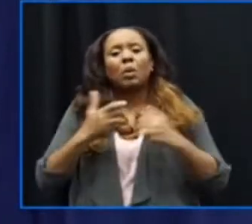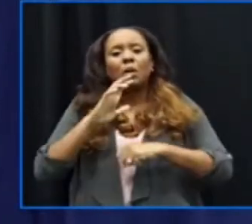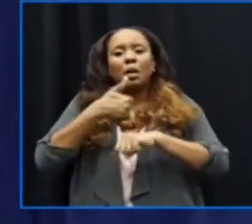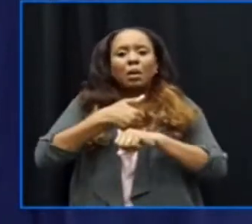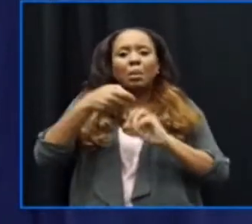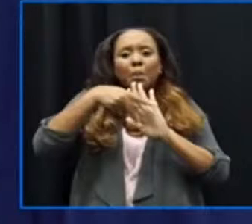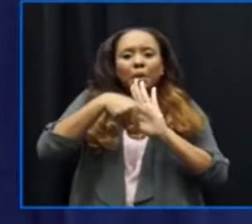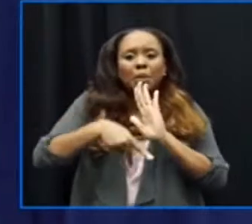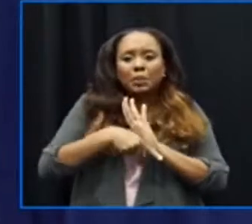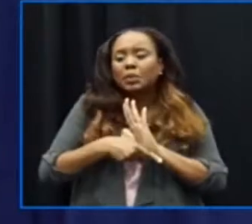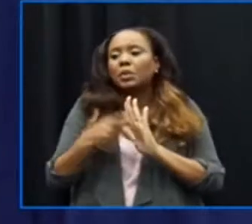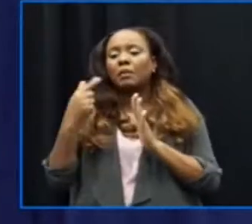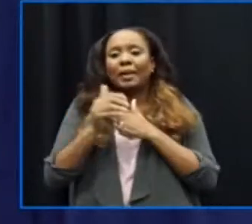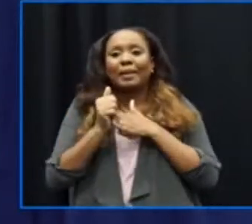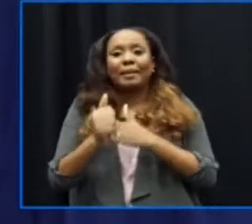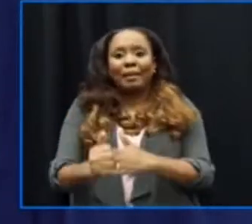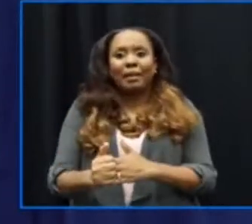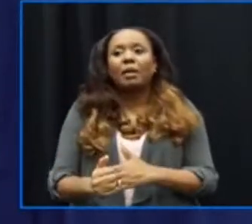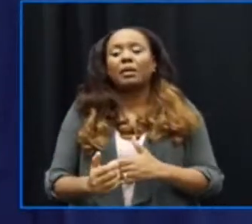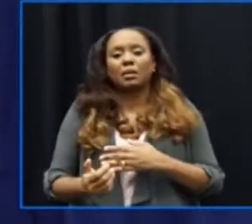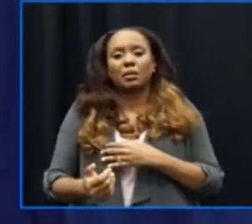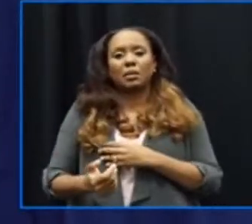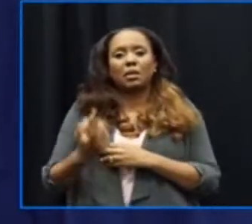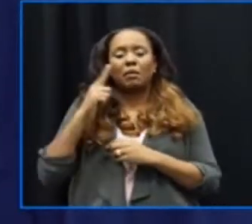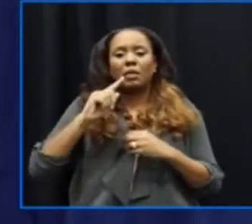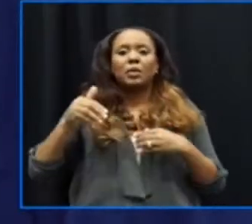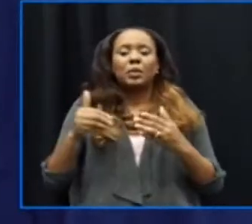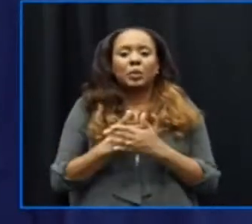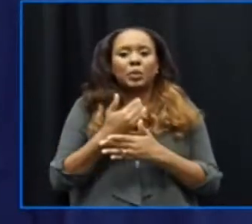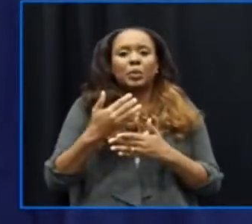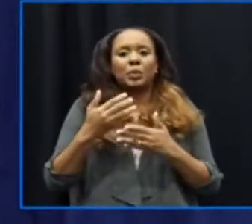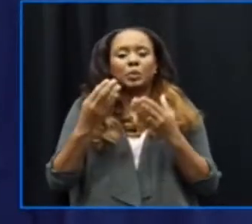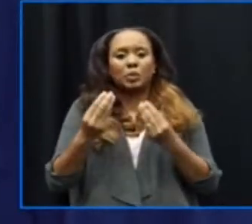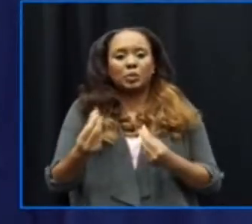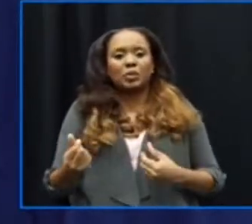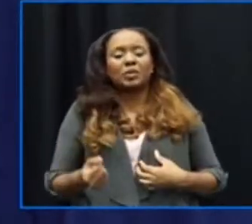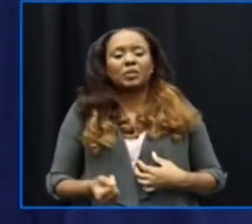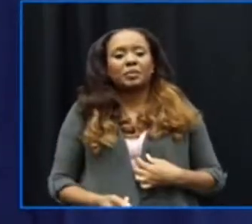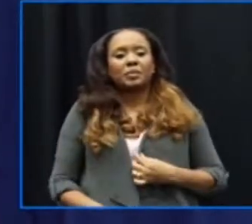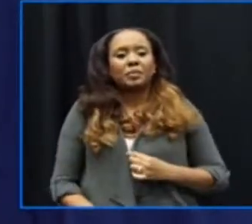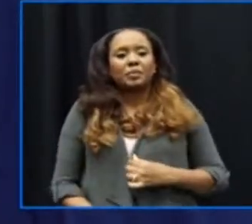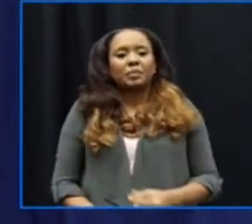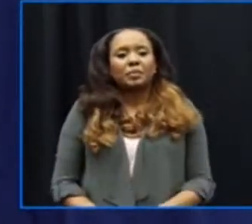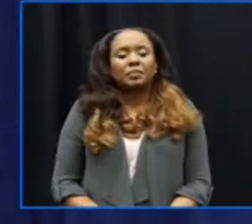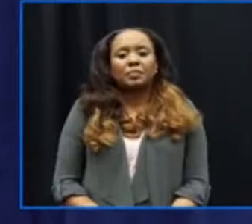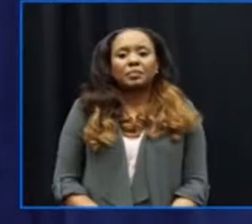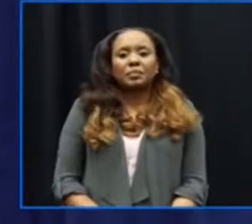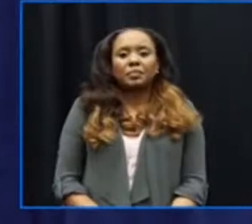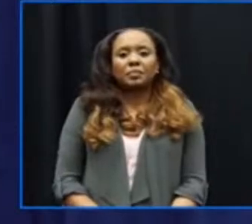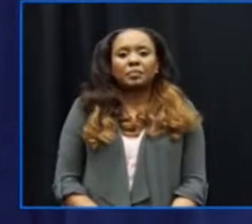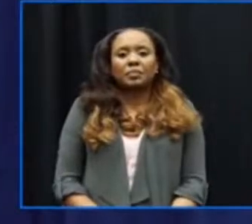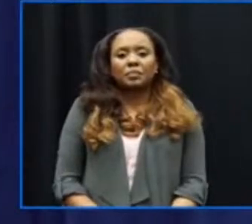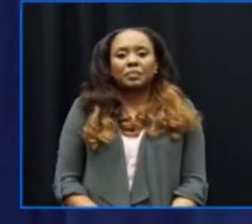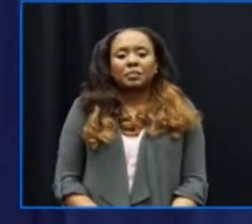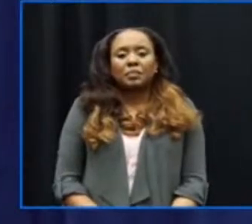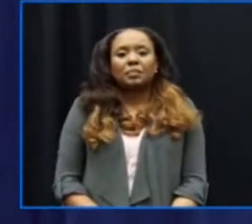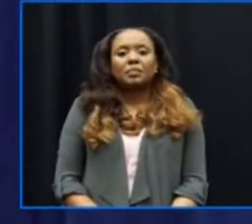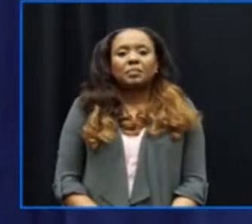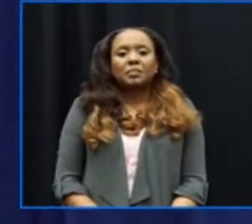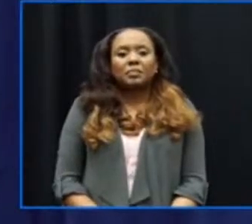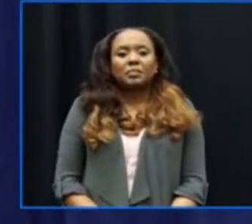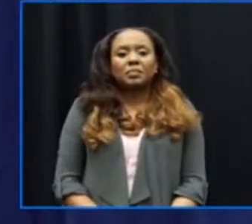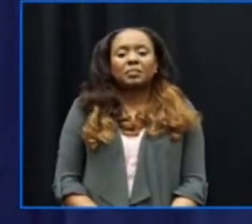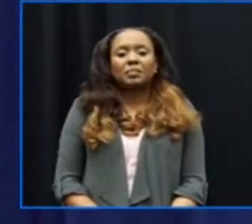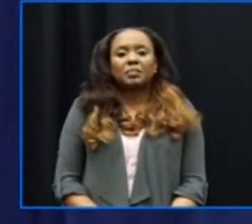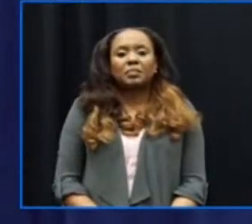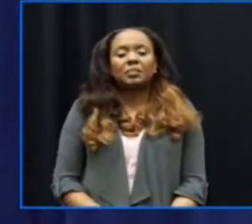going to guide those efforts for that new solution, right? And whether it be, we accept that we want to be fair to